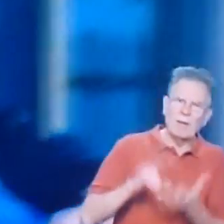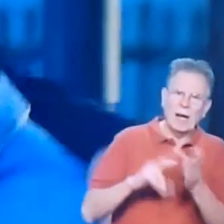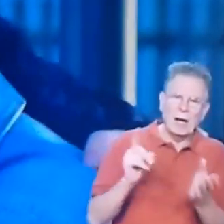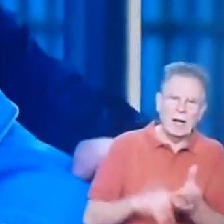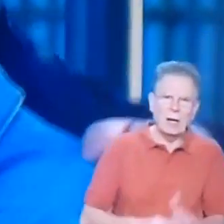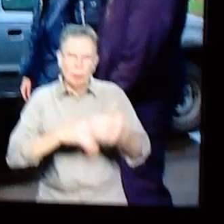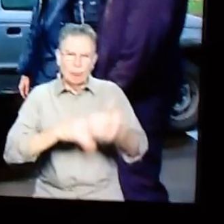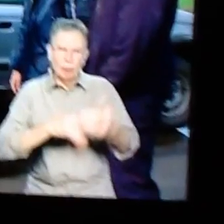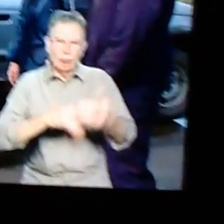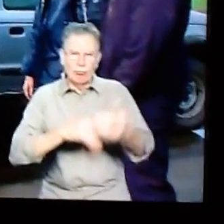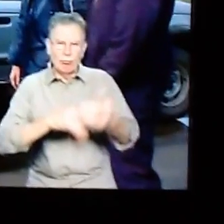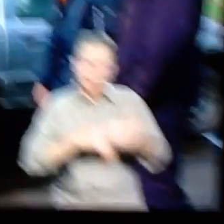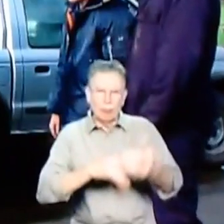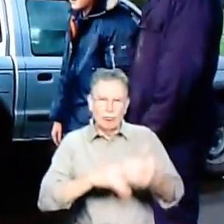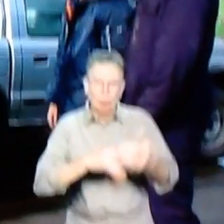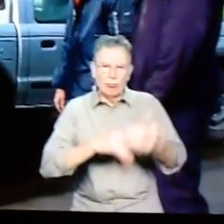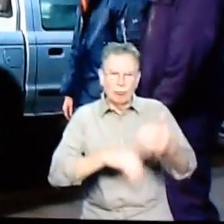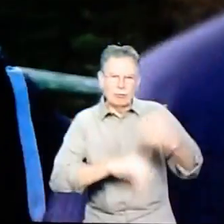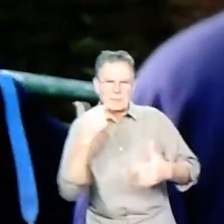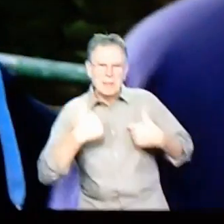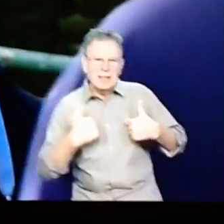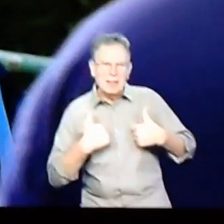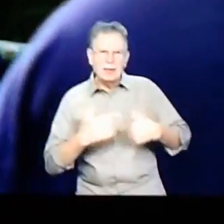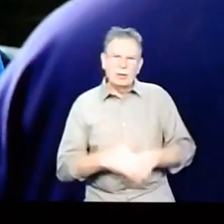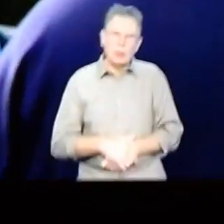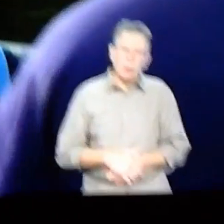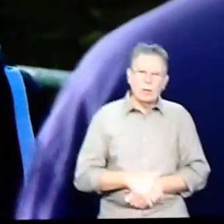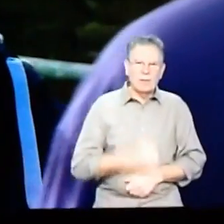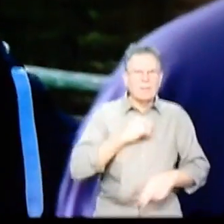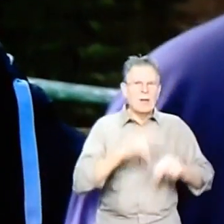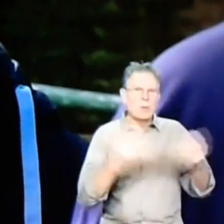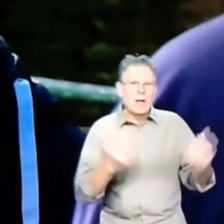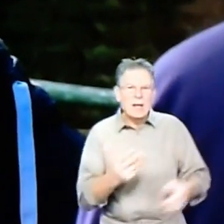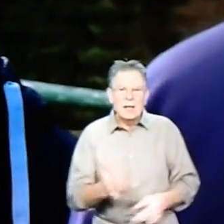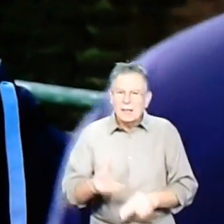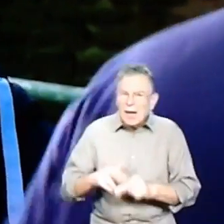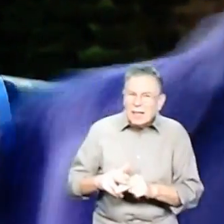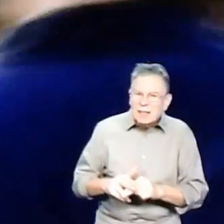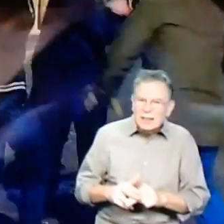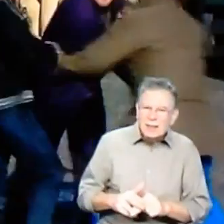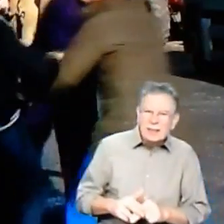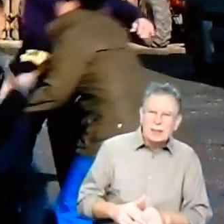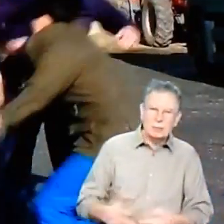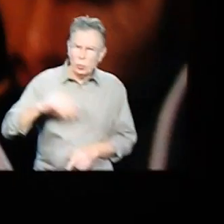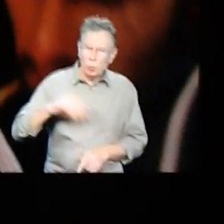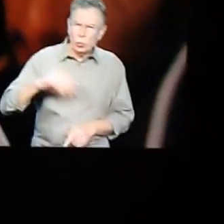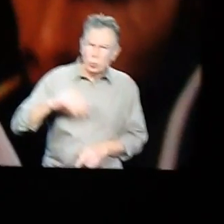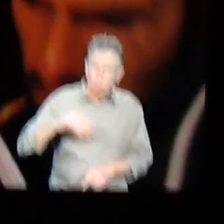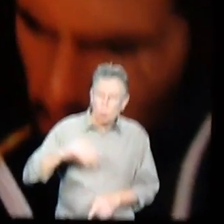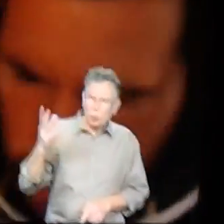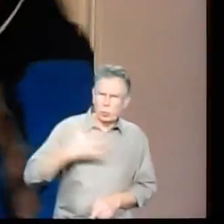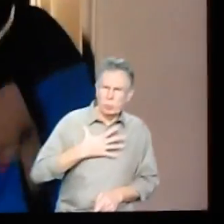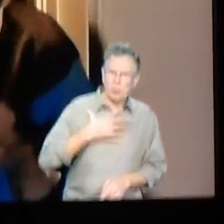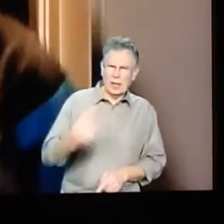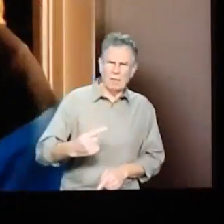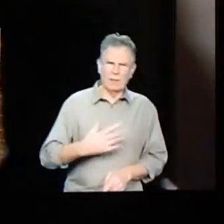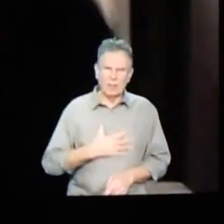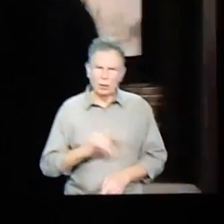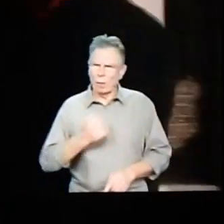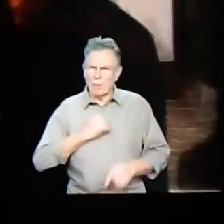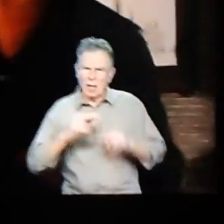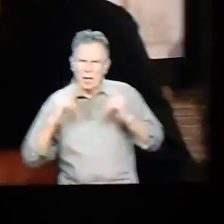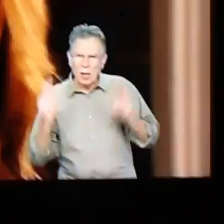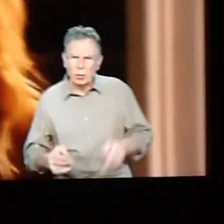Oi, Valerie! Where is the old fella? Dad. Come on.